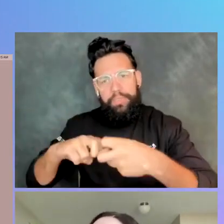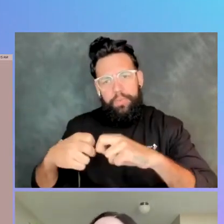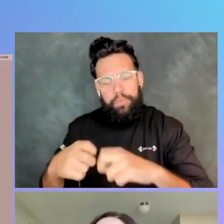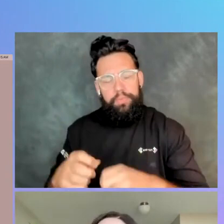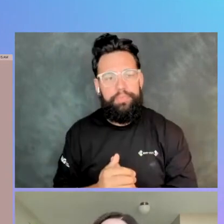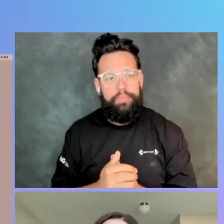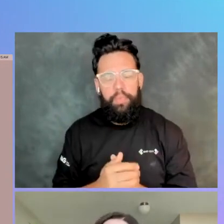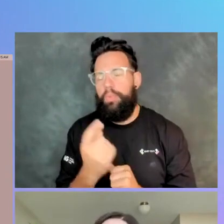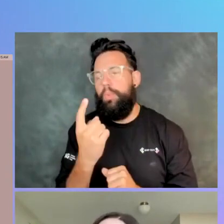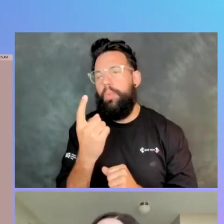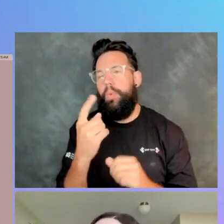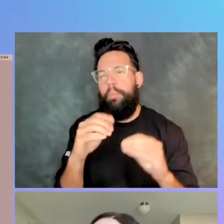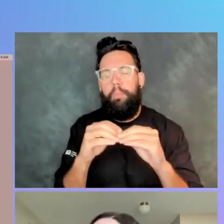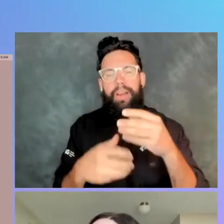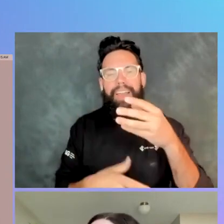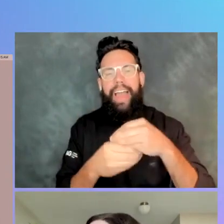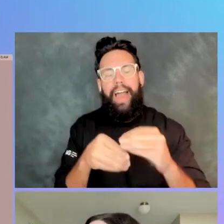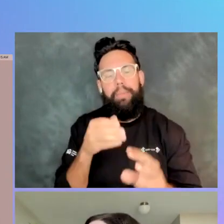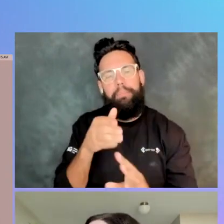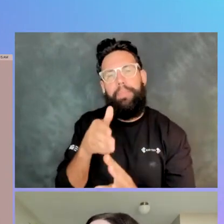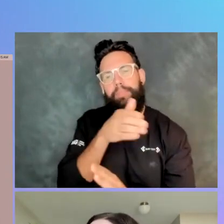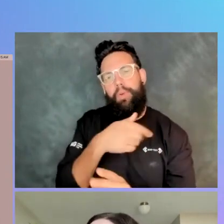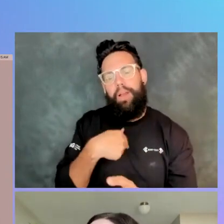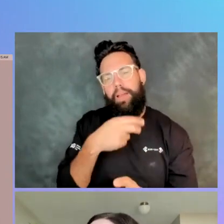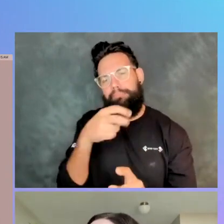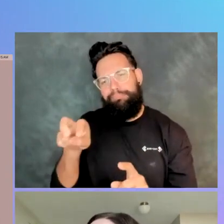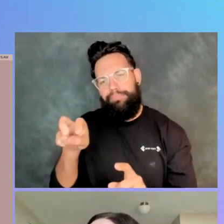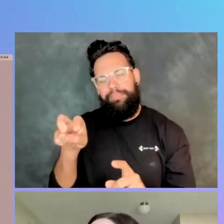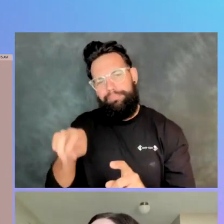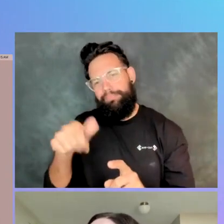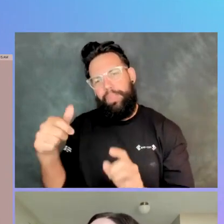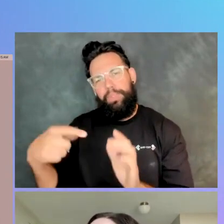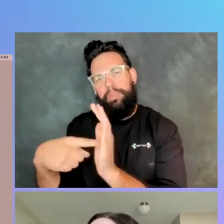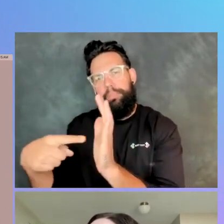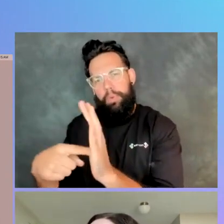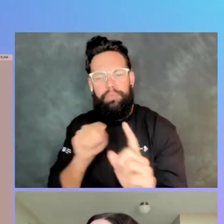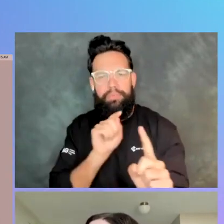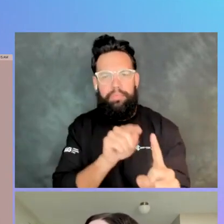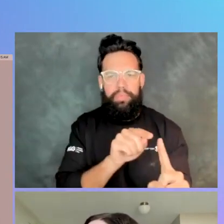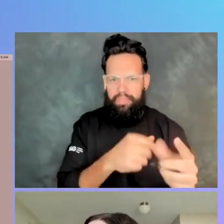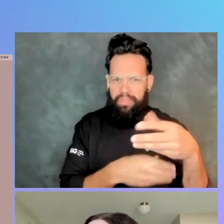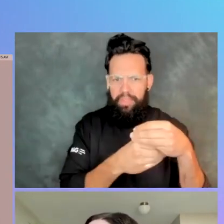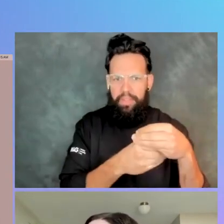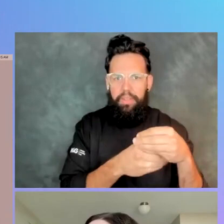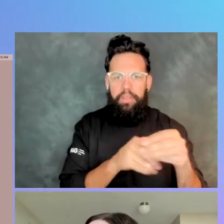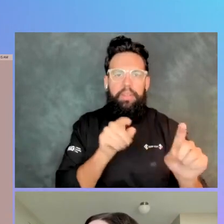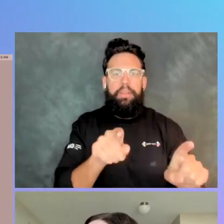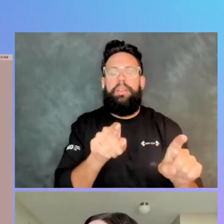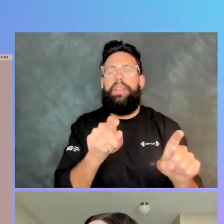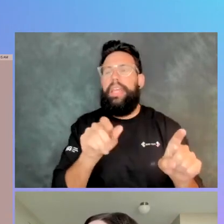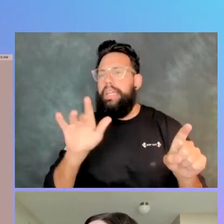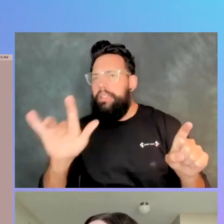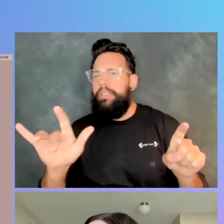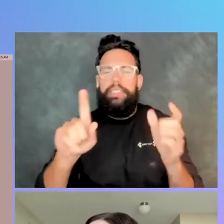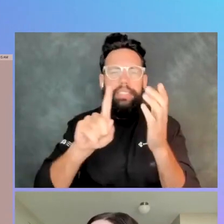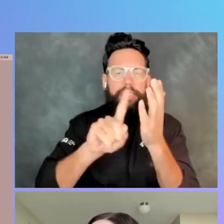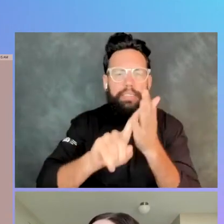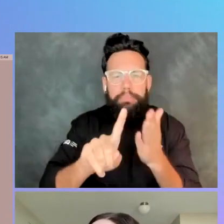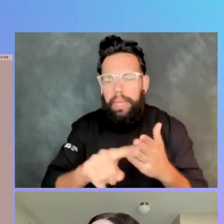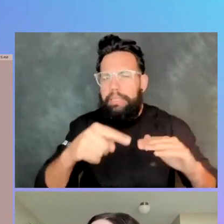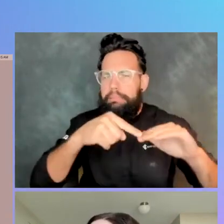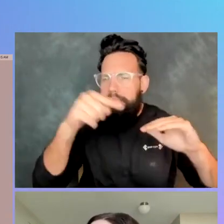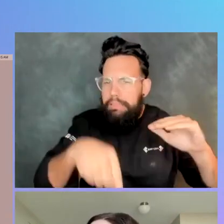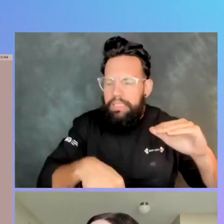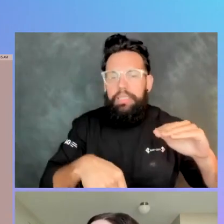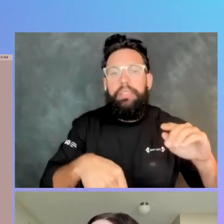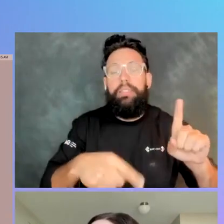really quick thing before I switch over to the next part of the demo is you can use this inspect feature too, which is a really great way to see the entire